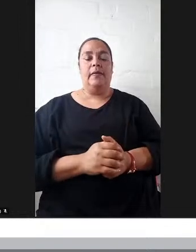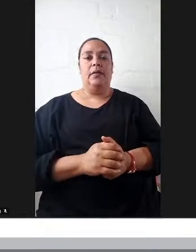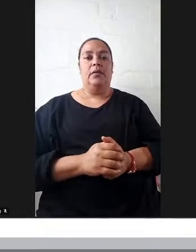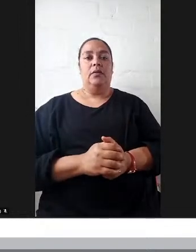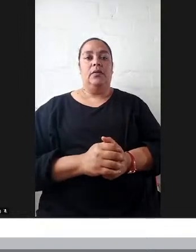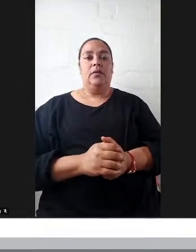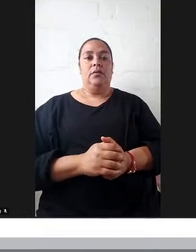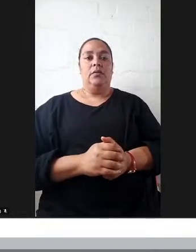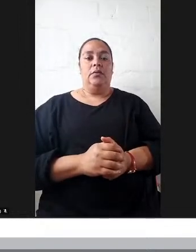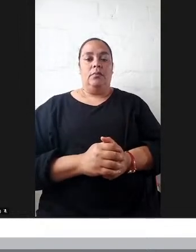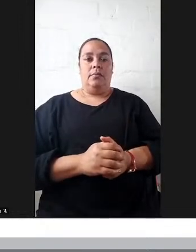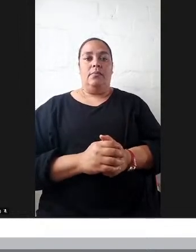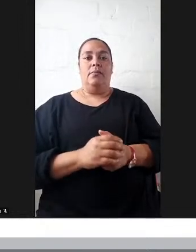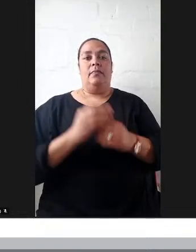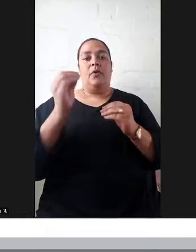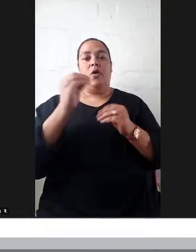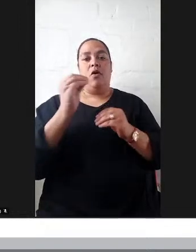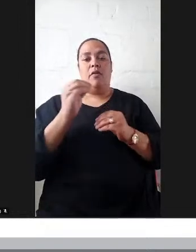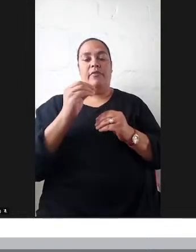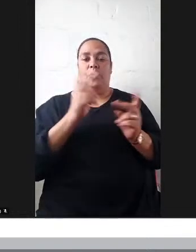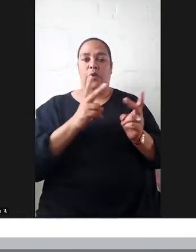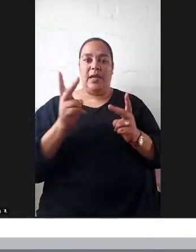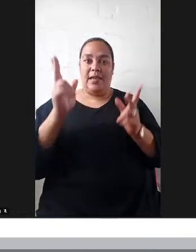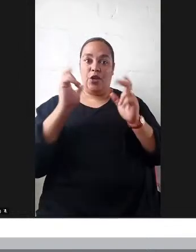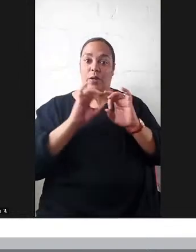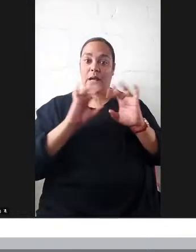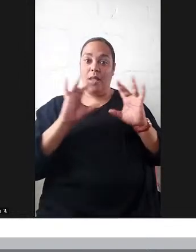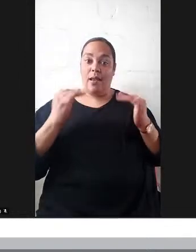Good afternoon again. Can you hear me clearer now?